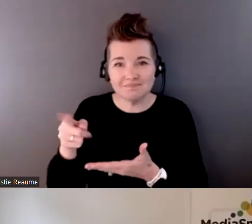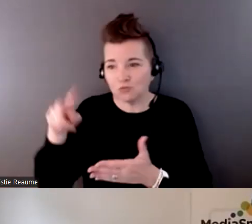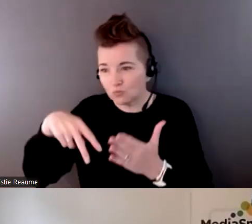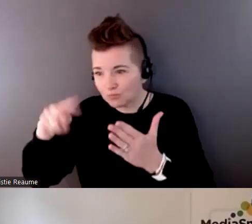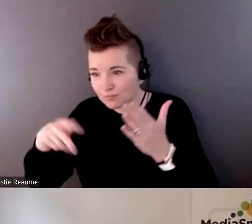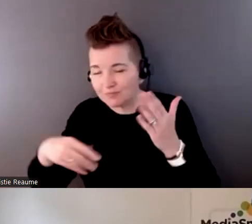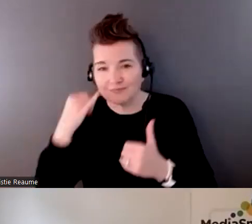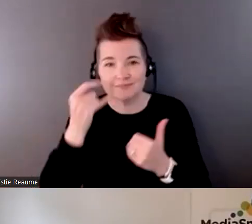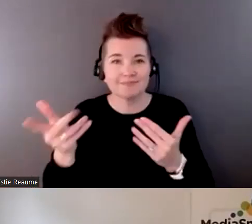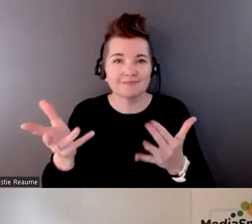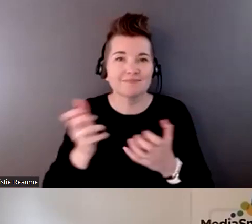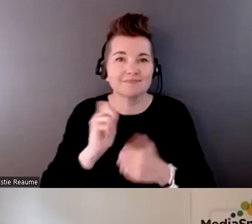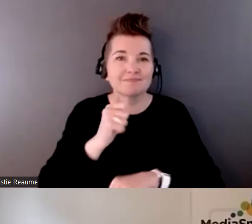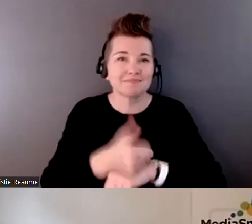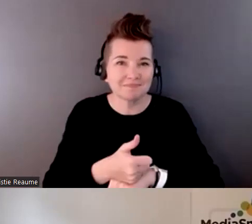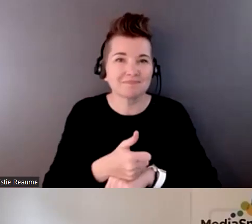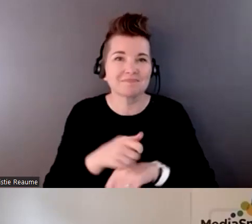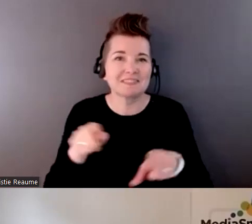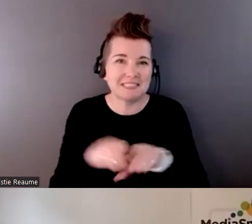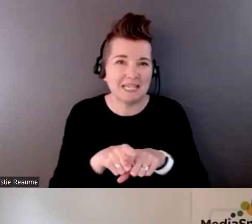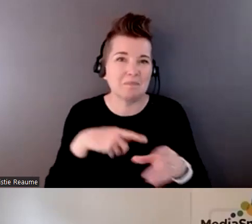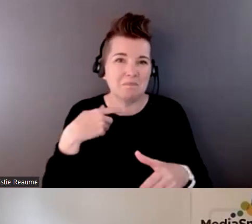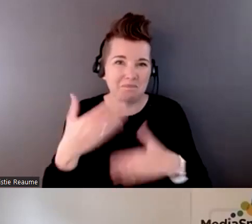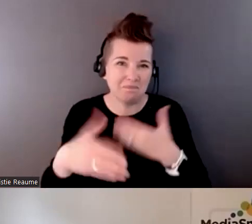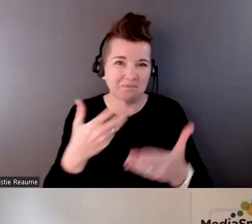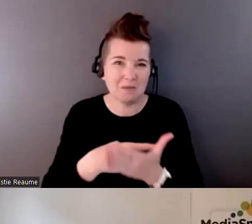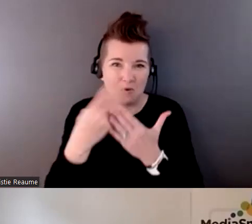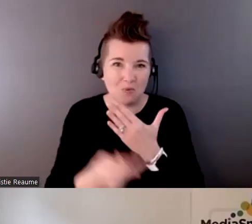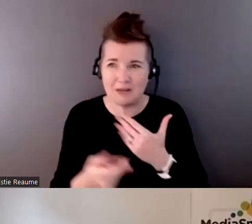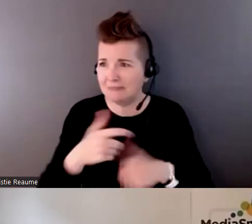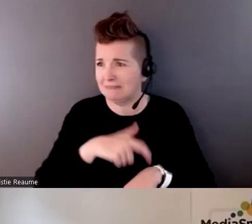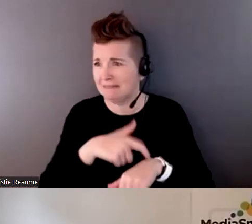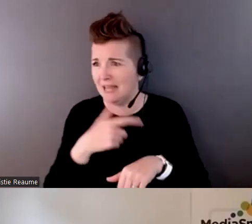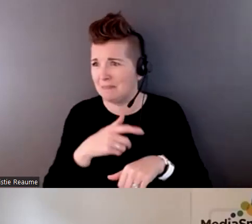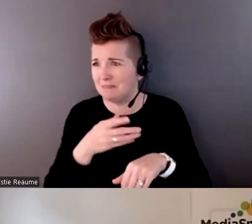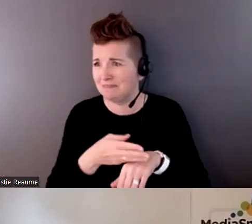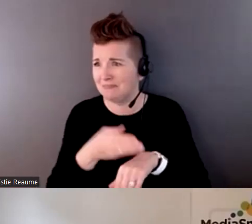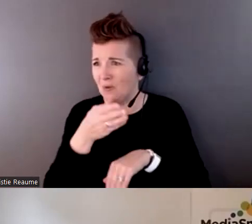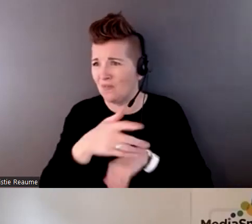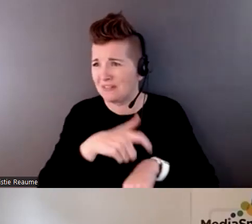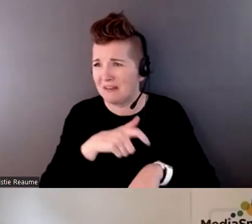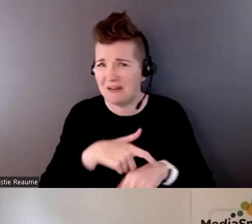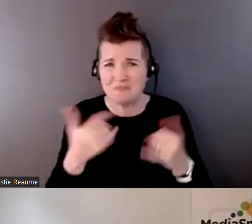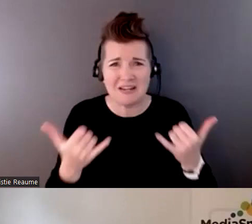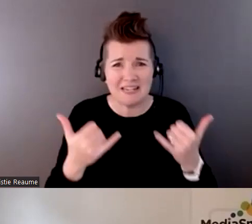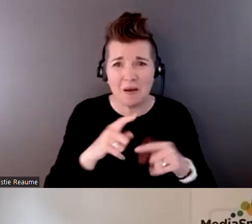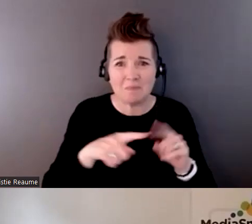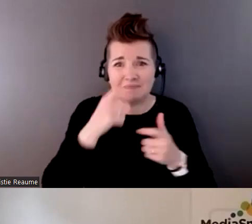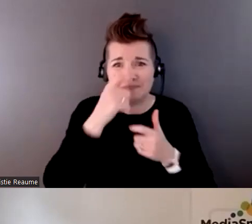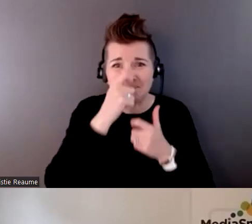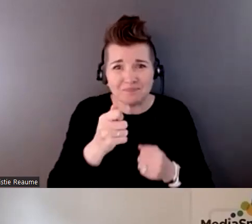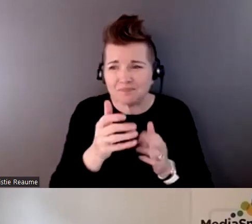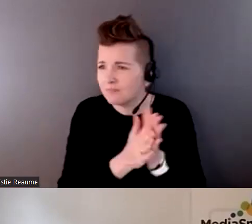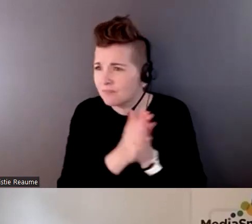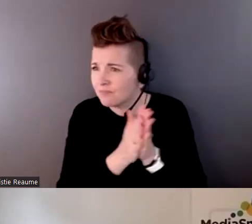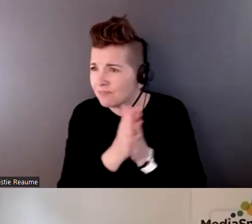together like this and then we've been talking for a while I'm sorry we went a bit over time but that was really interesting so um let's see if what